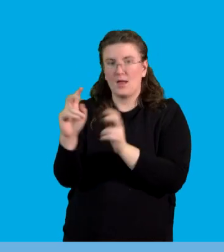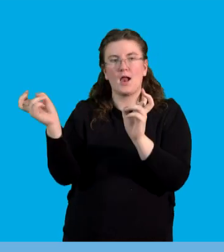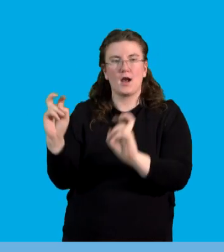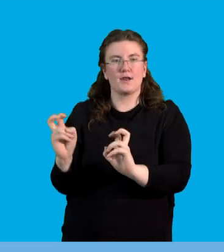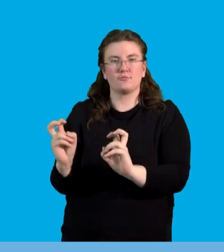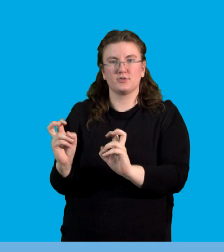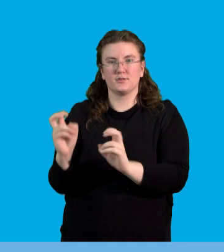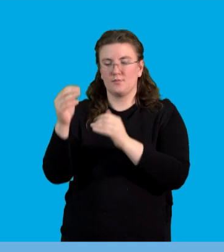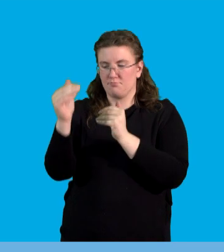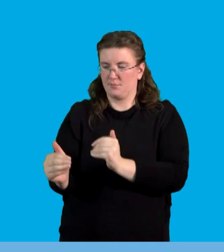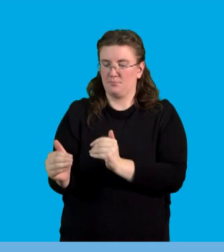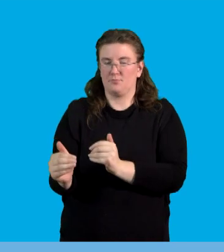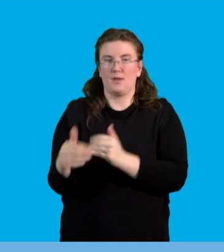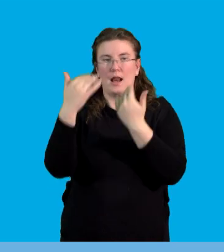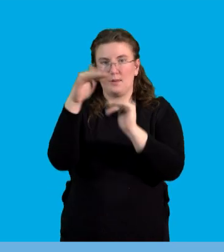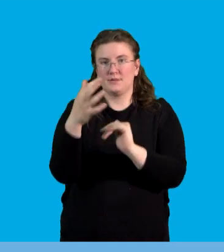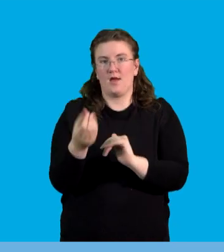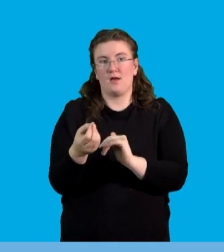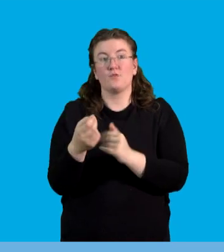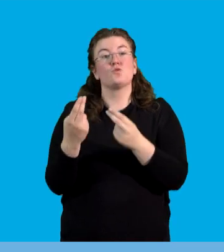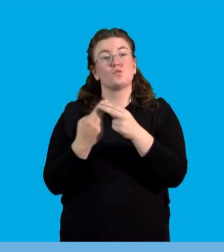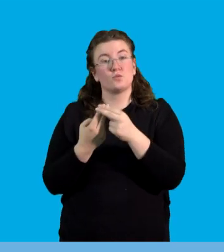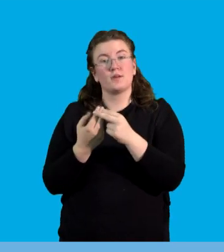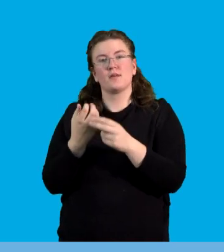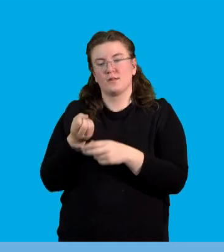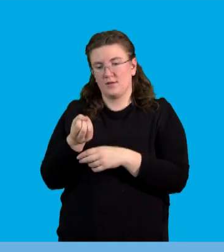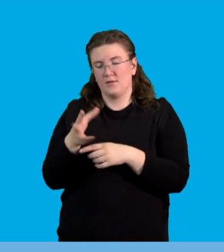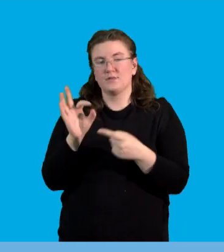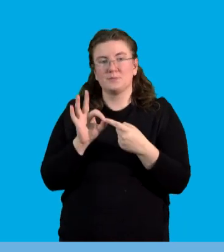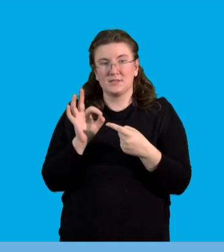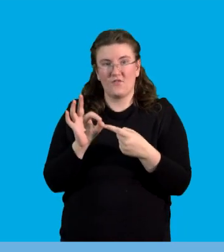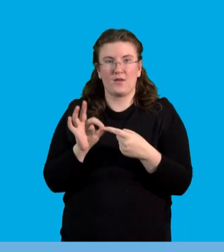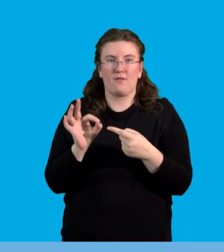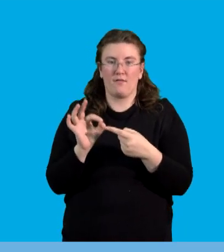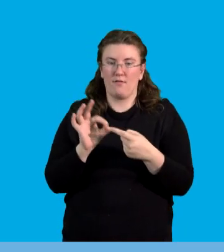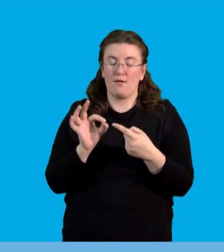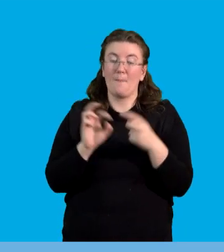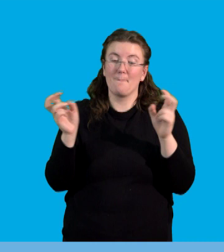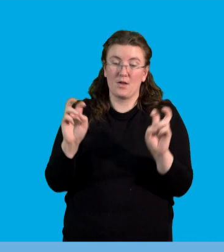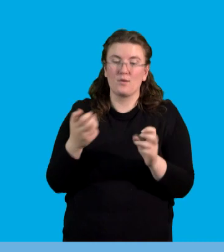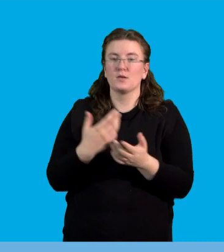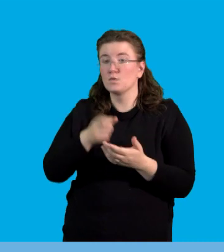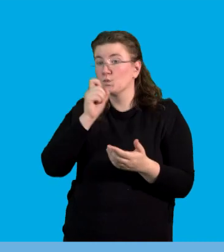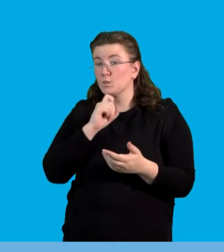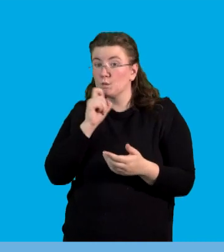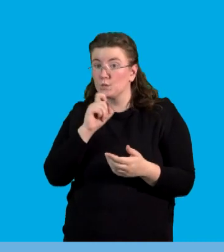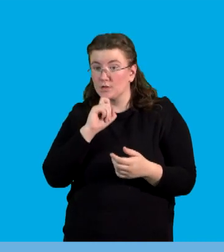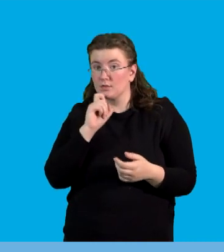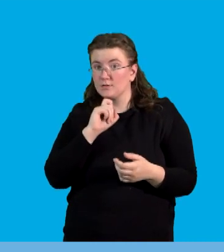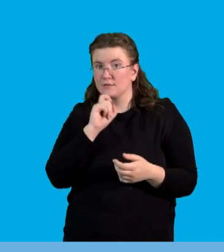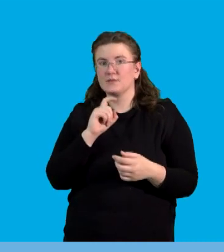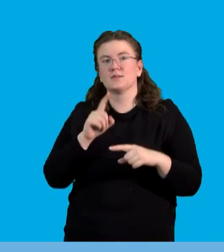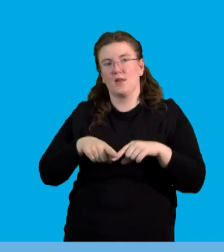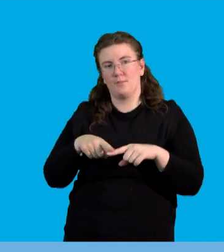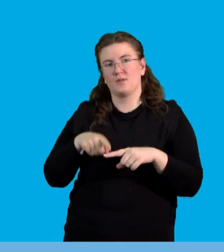of electrical power. So each unit, it gives you a certain amount of specific power that can be used based